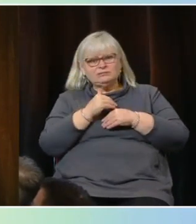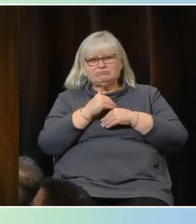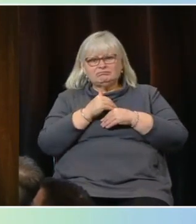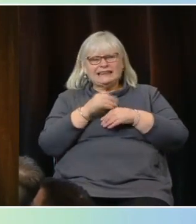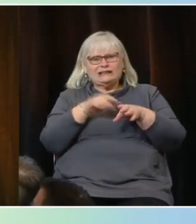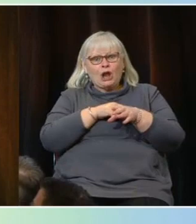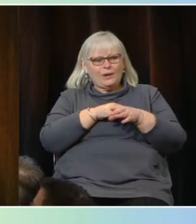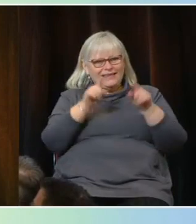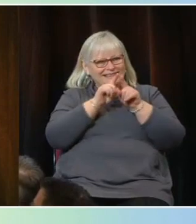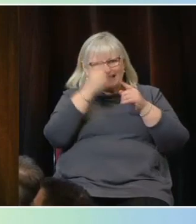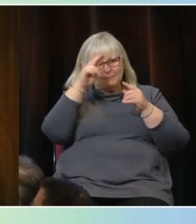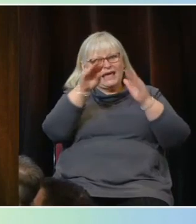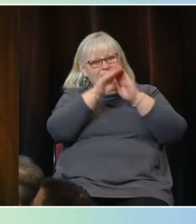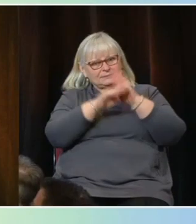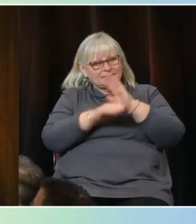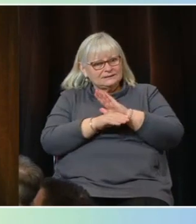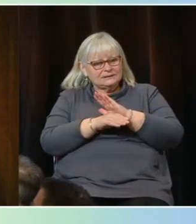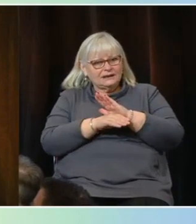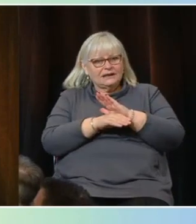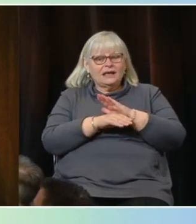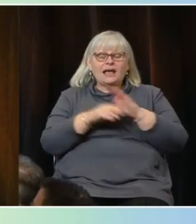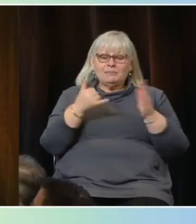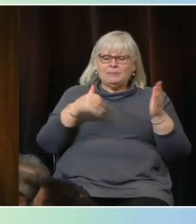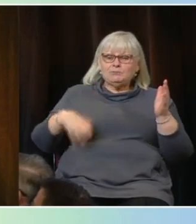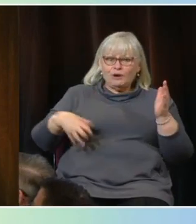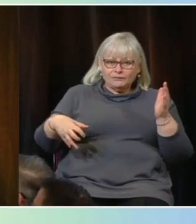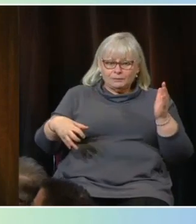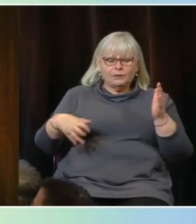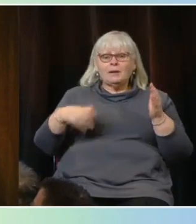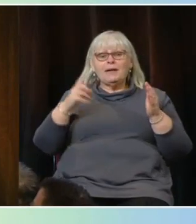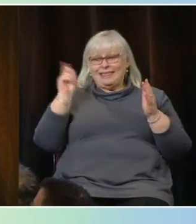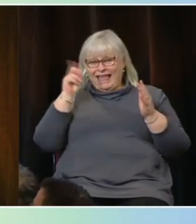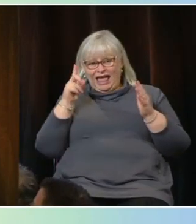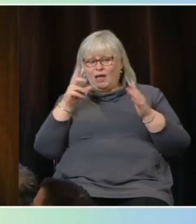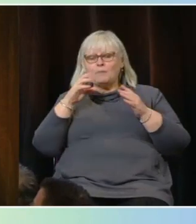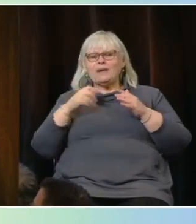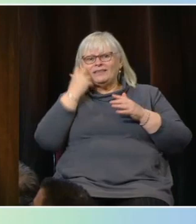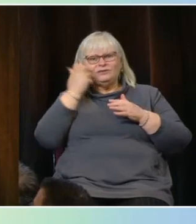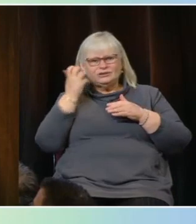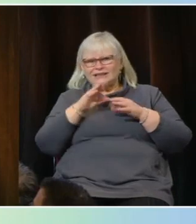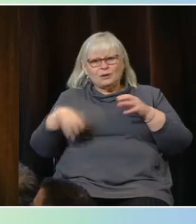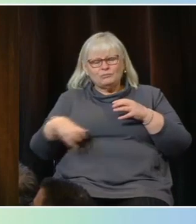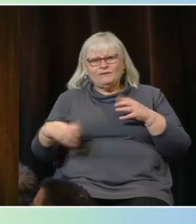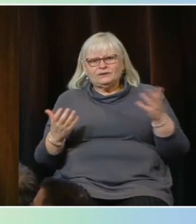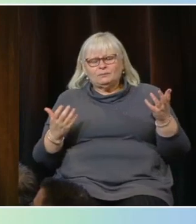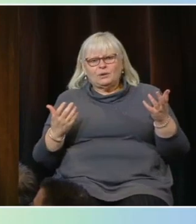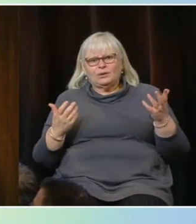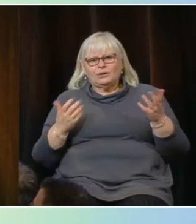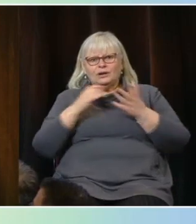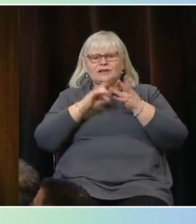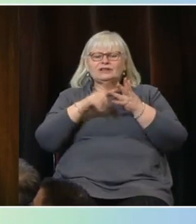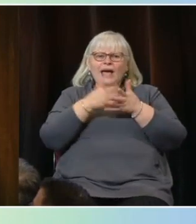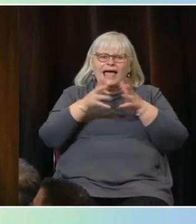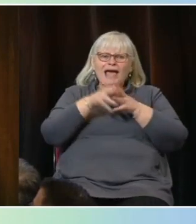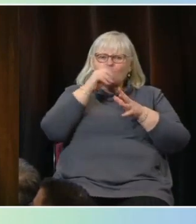while being relaxed and comfortable may be profitable in the short term it is not good for Australia's long-term economic prospects so how do we restore